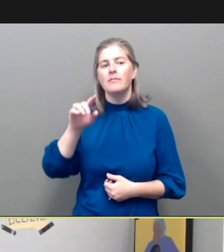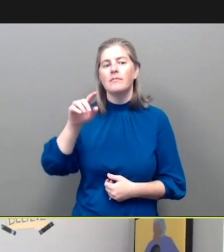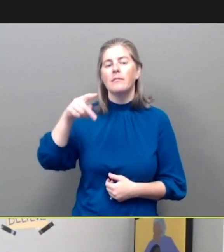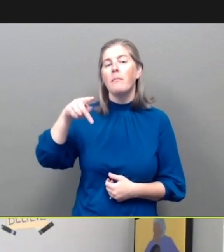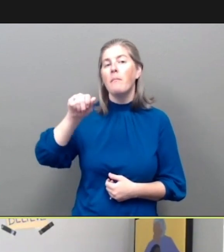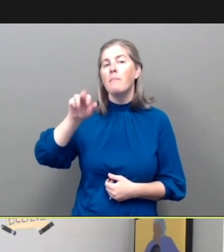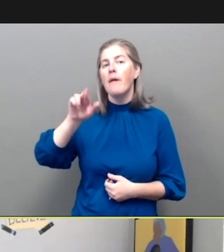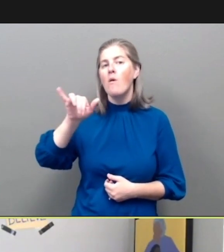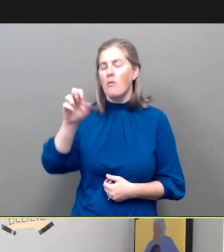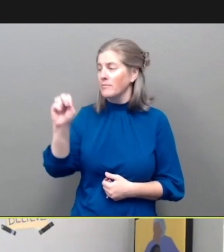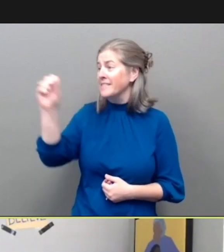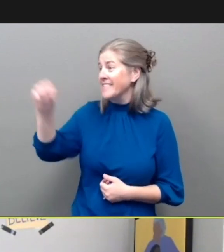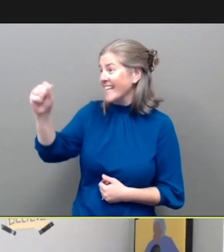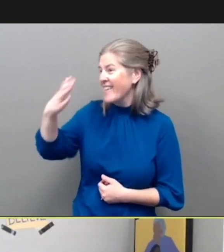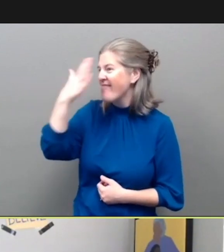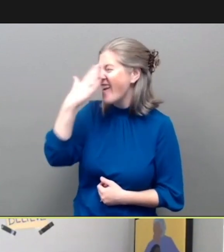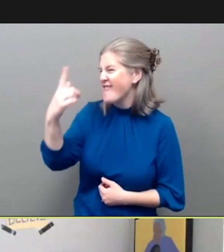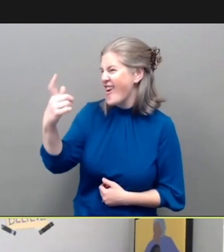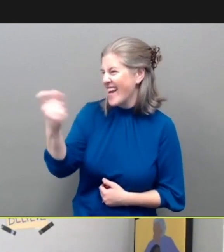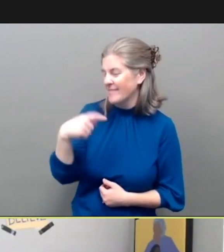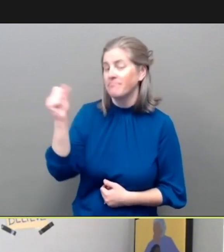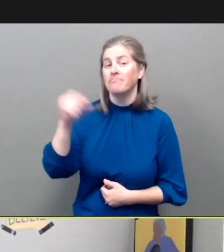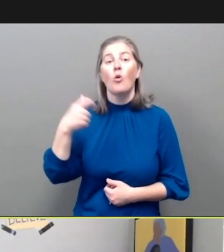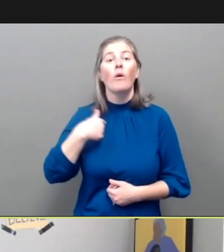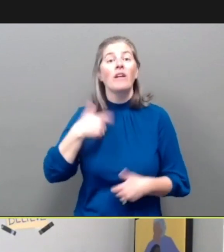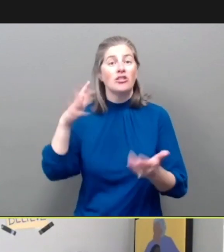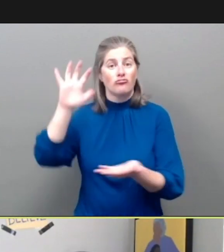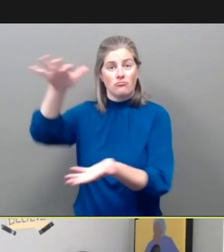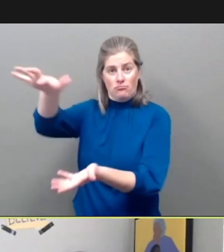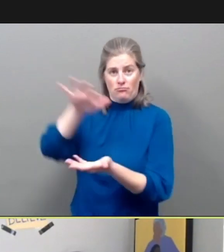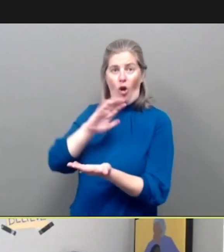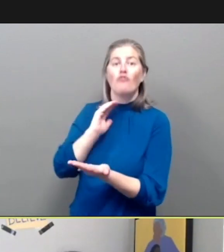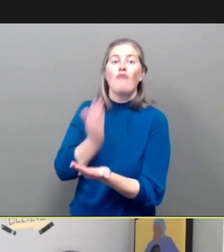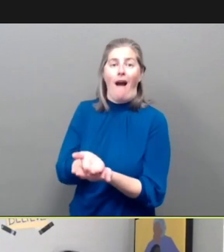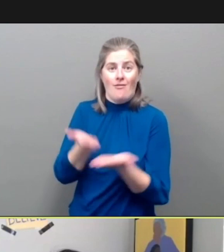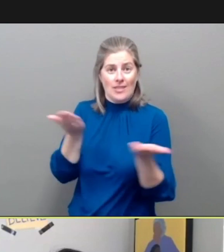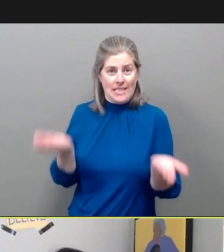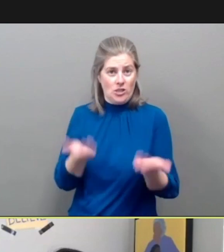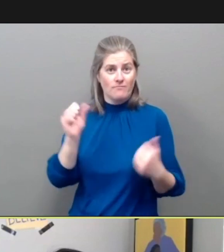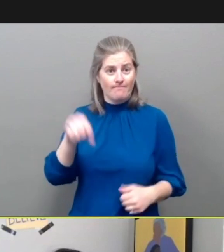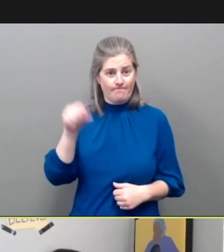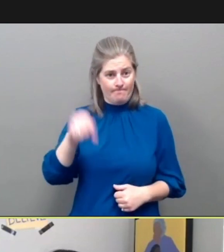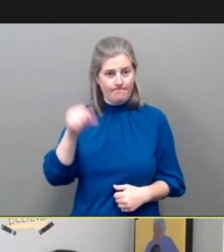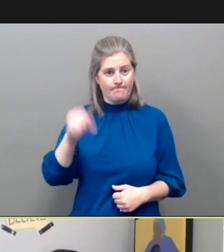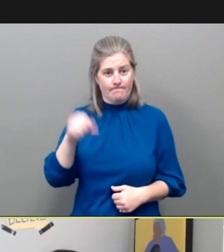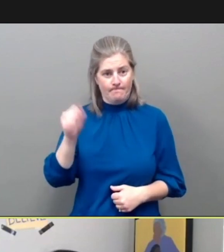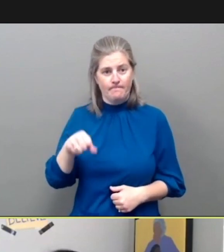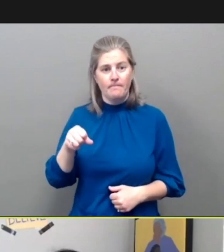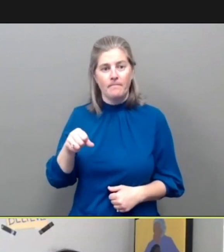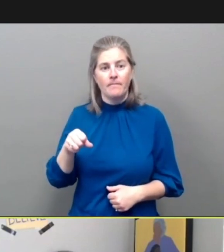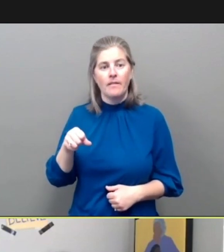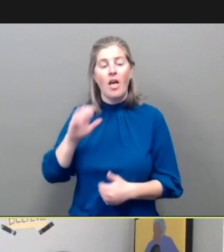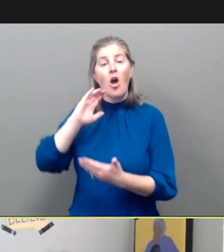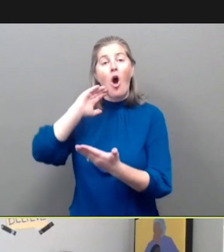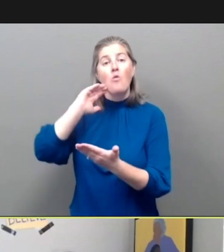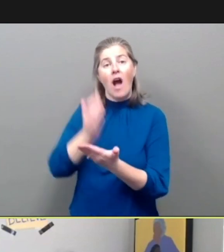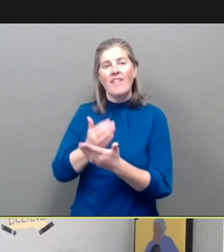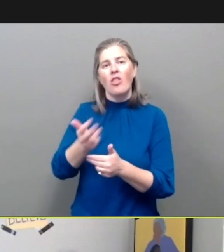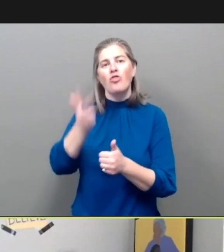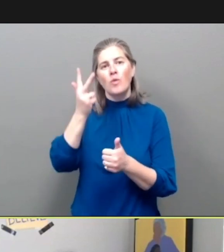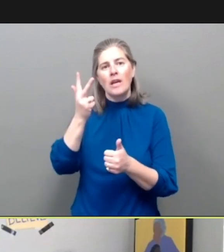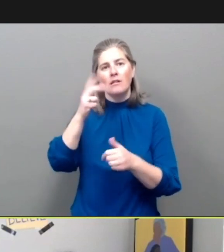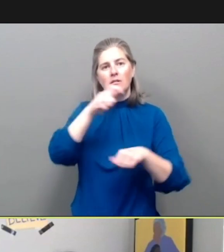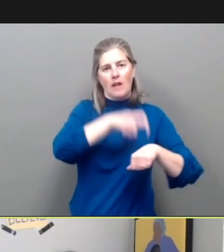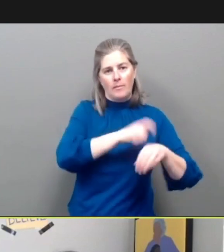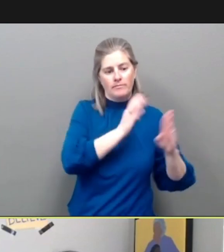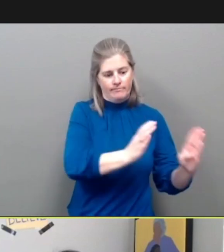Yeah, thank you, Dan, for asking that question. We have received our first doses. The doses are coming in 3 waves. We have